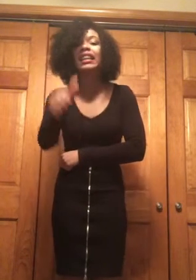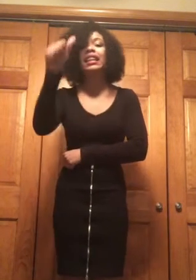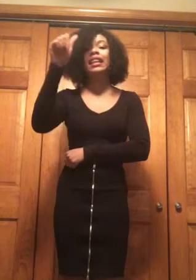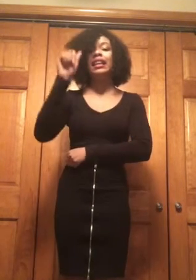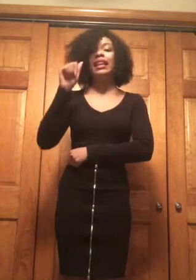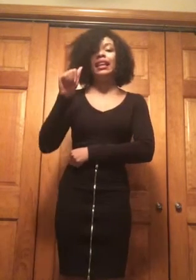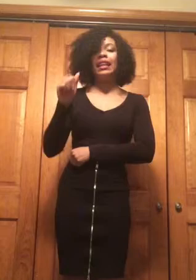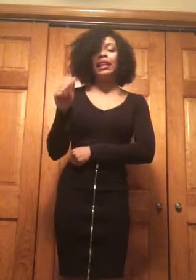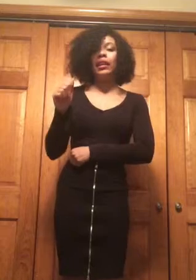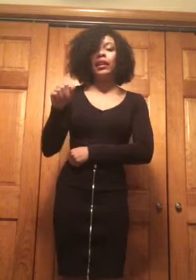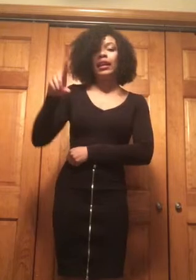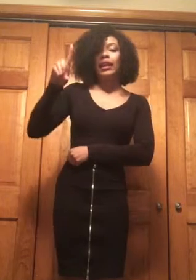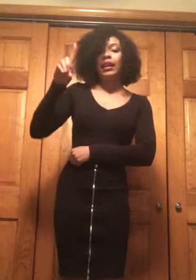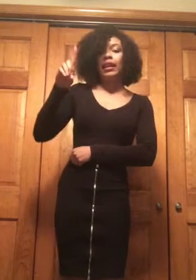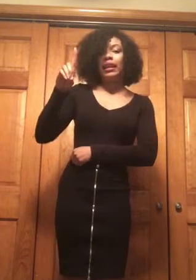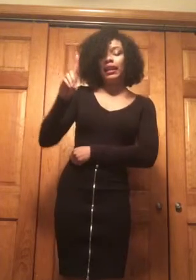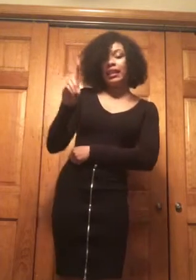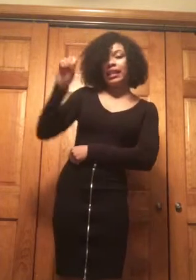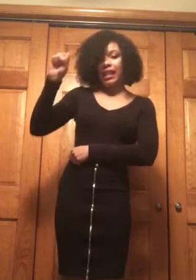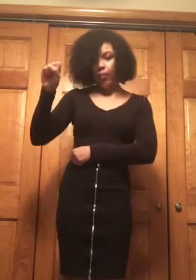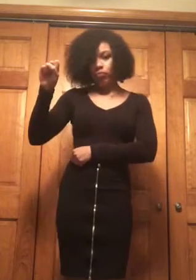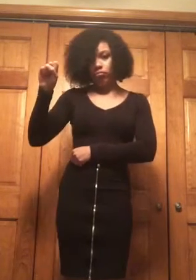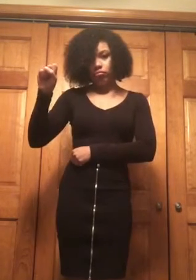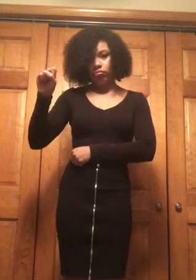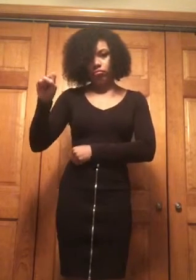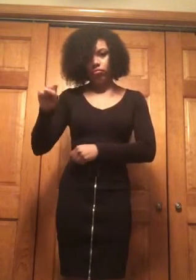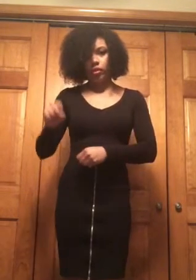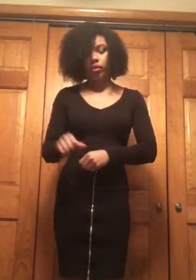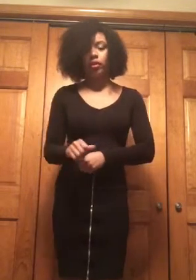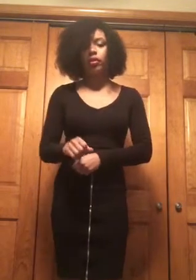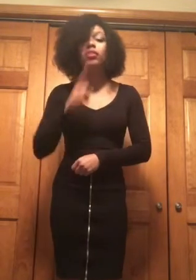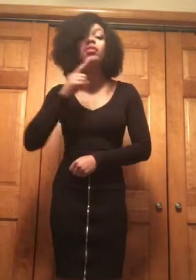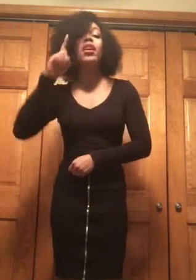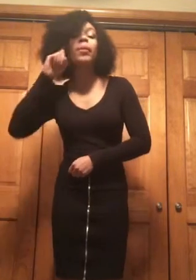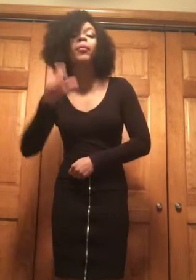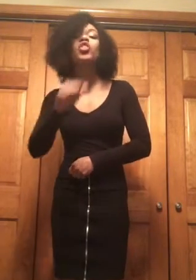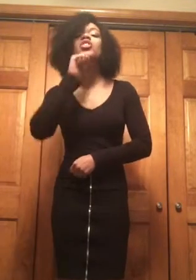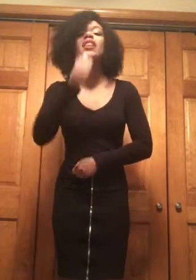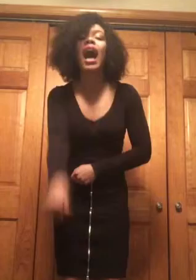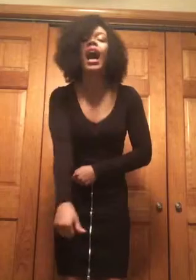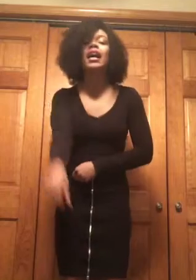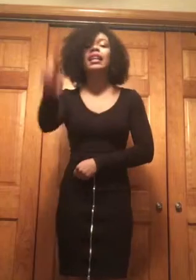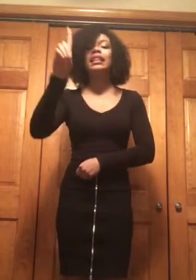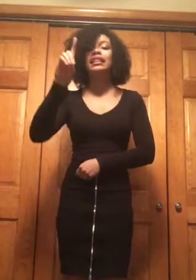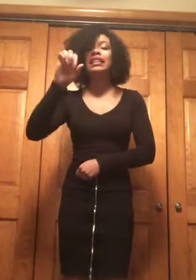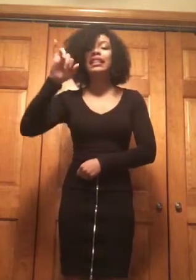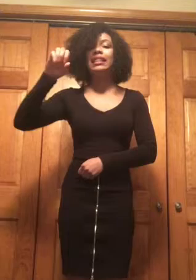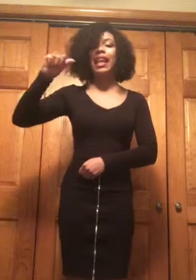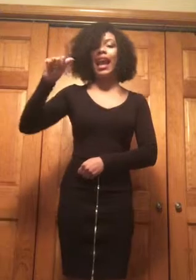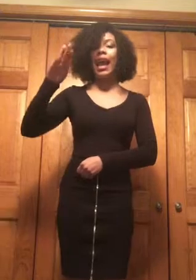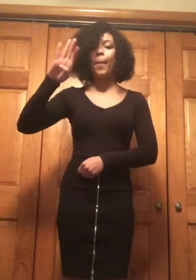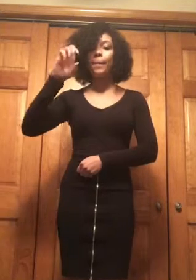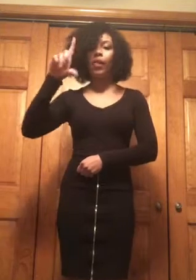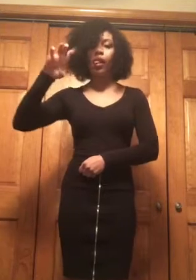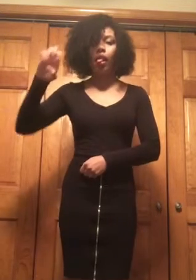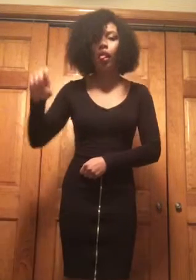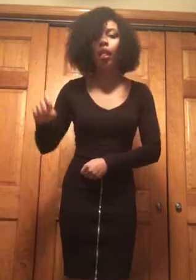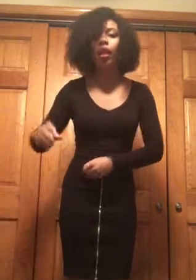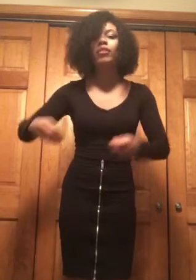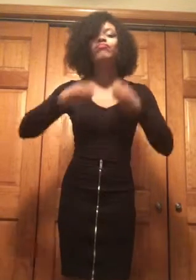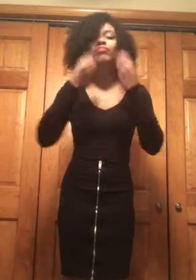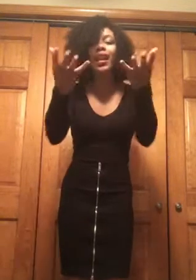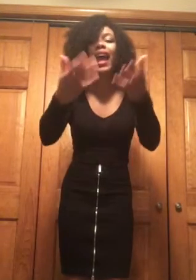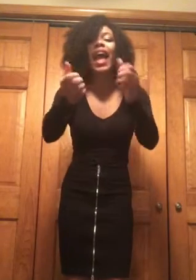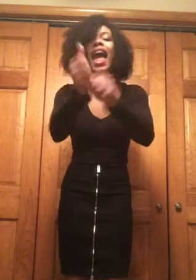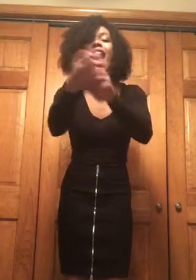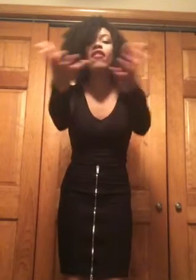disabled. Go ahead, repeat this out loud 3 times. Deaf people are not disabled. Deaf people are